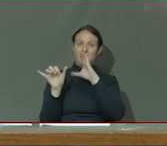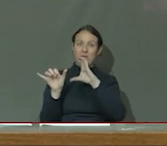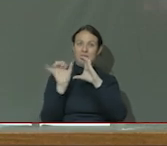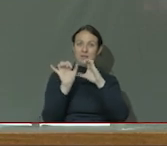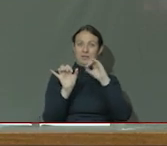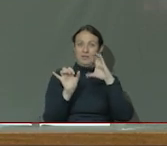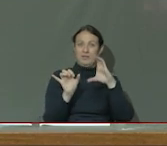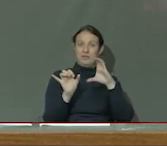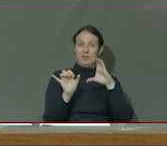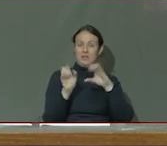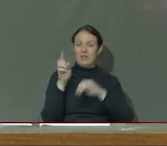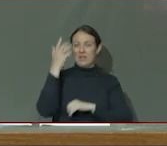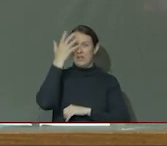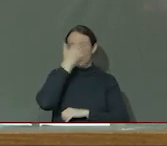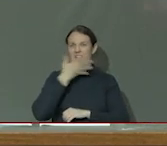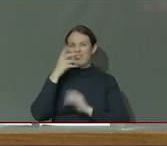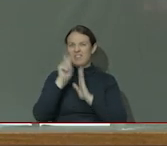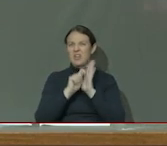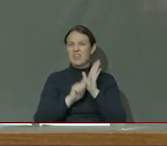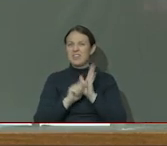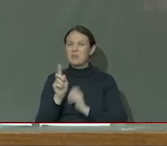to say, what's the phenotype of this plant?